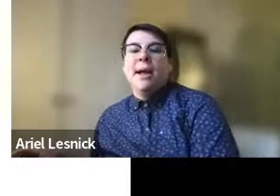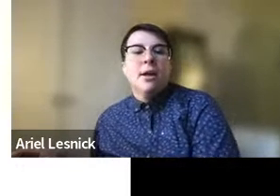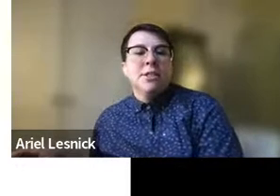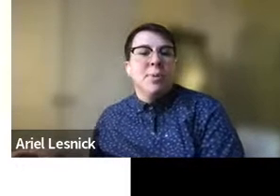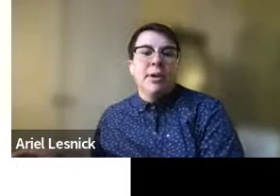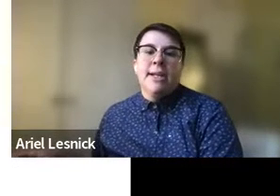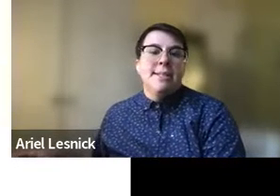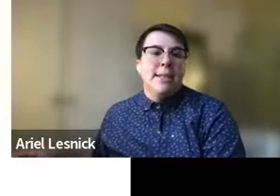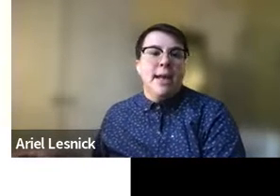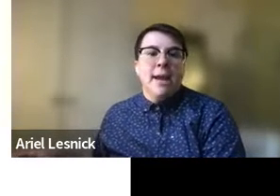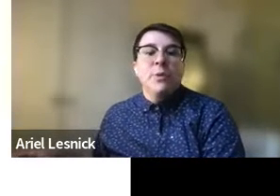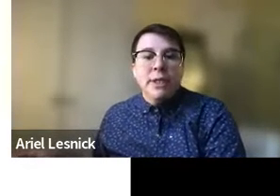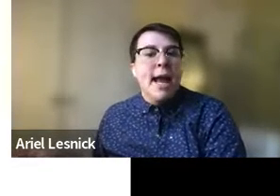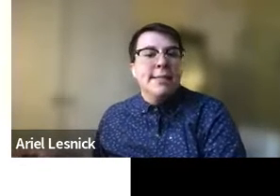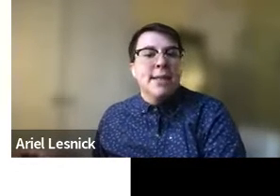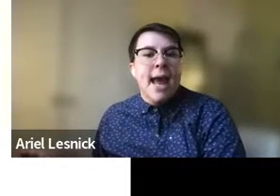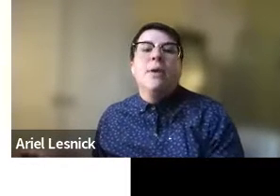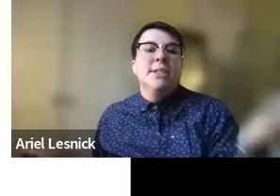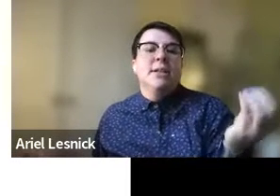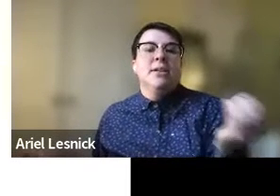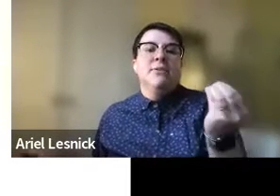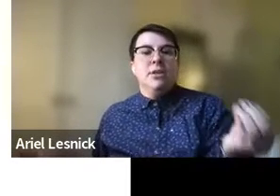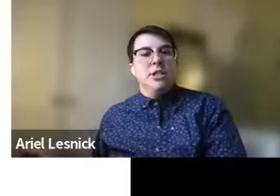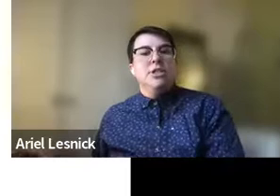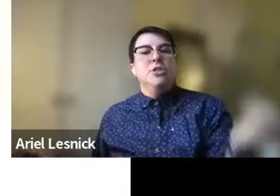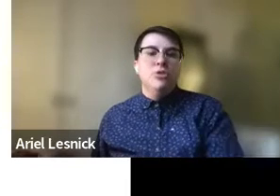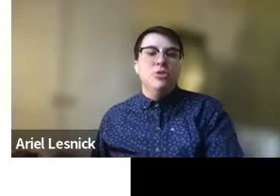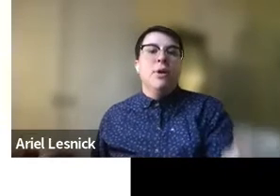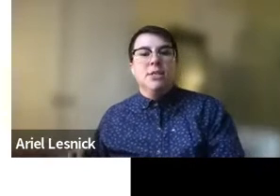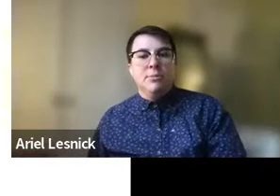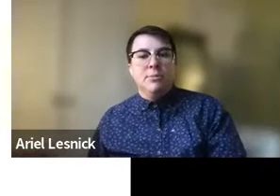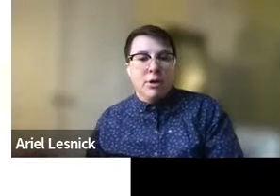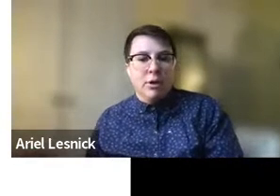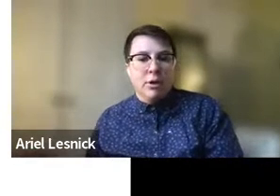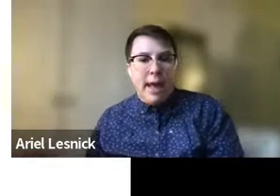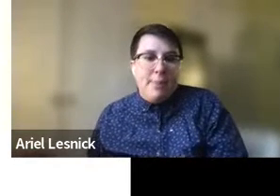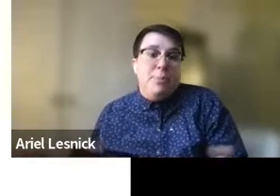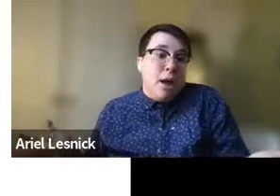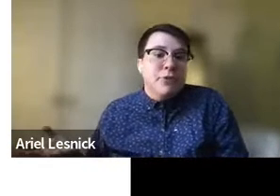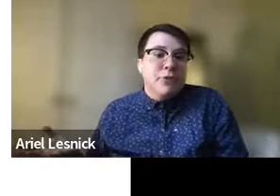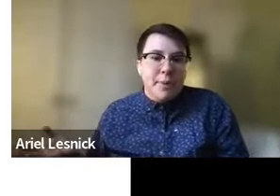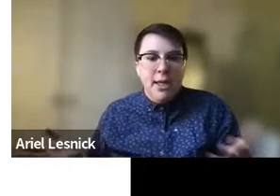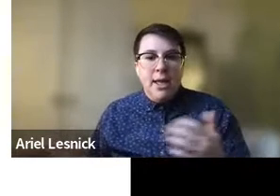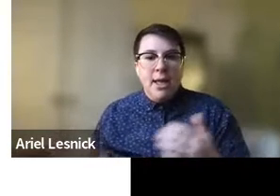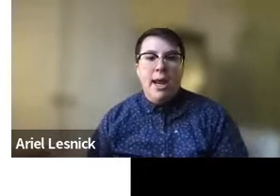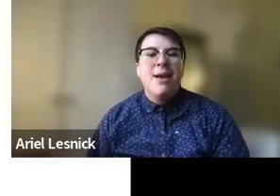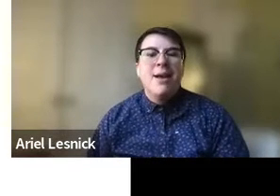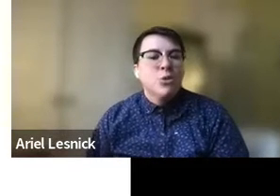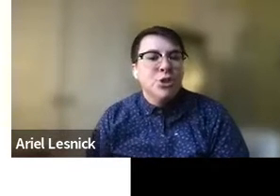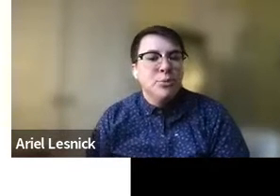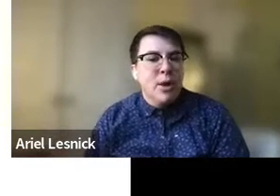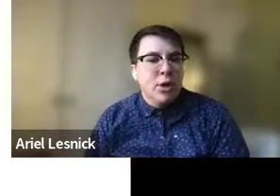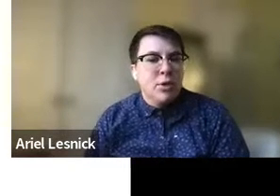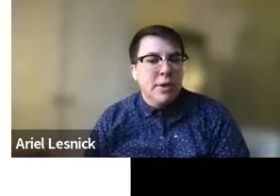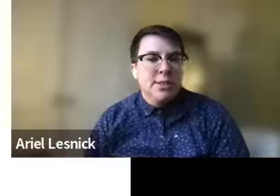back at my college experience and I realized how significant this new identity marker had become for me and